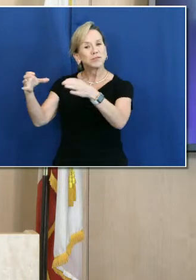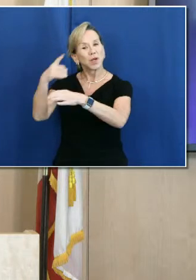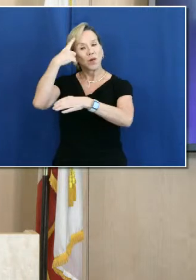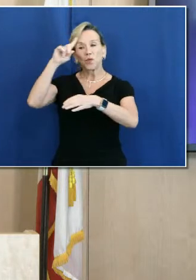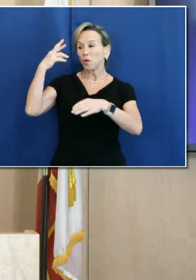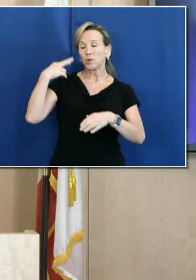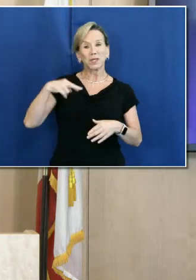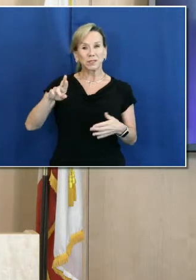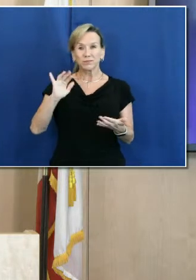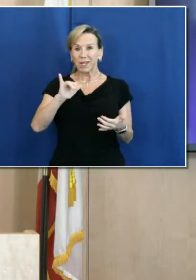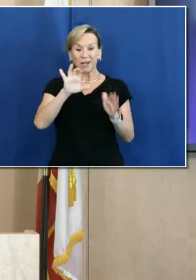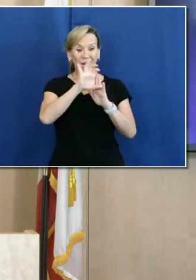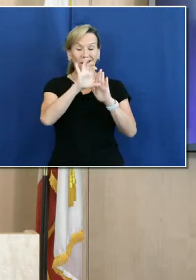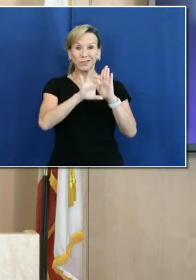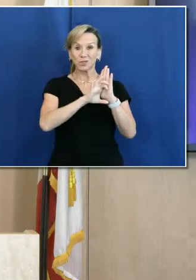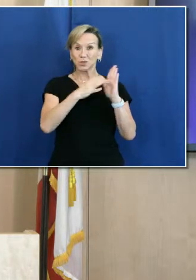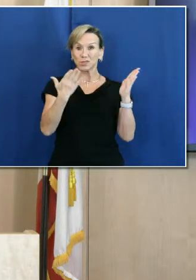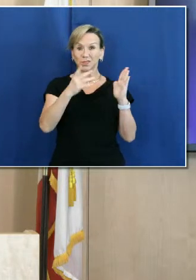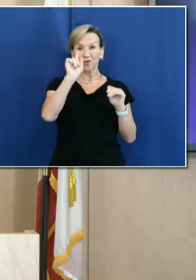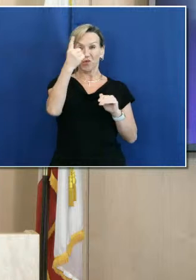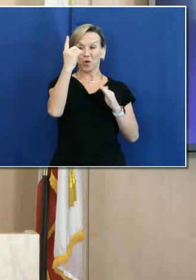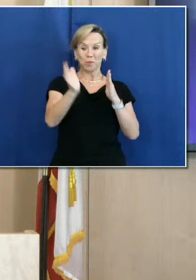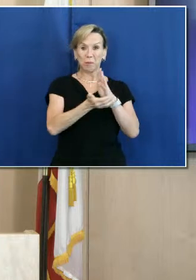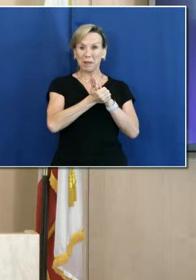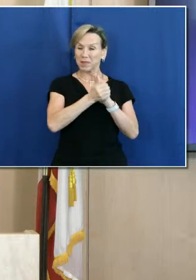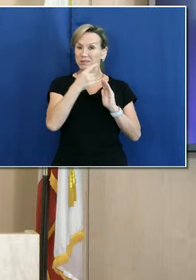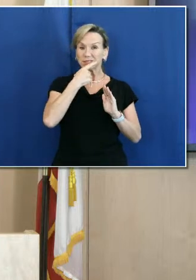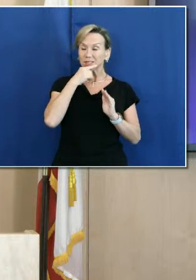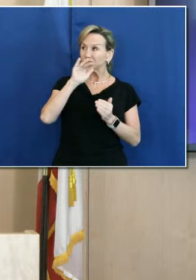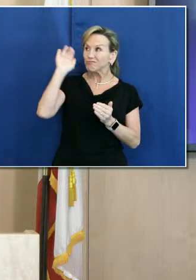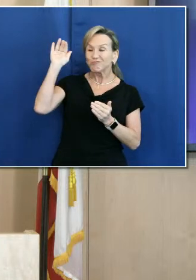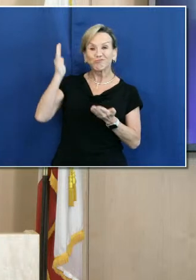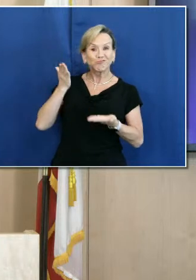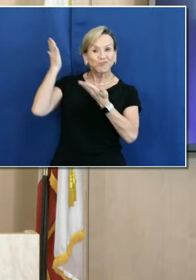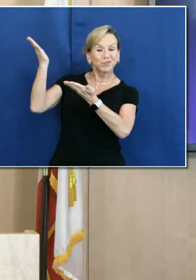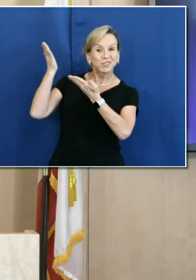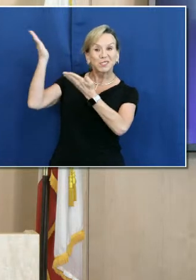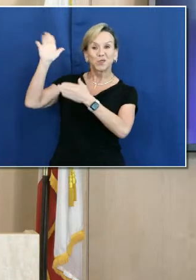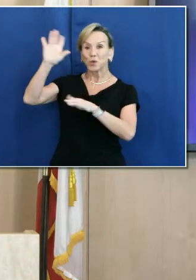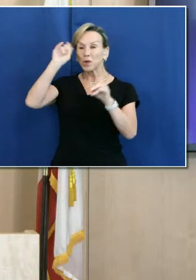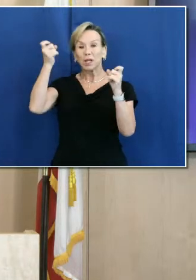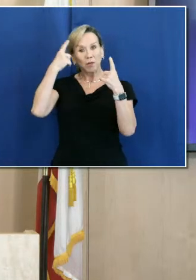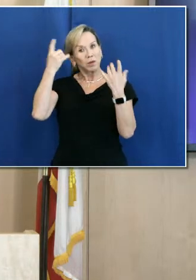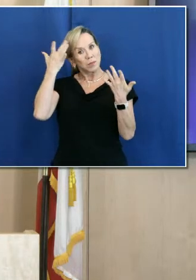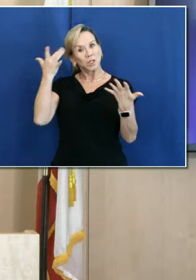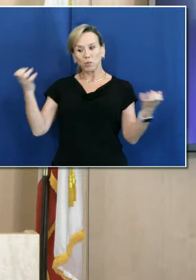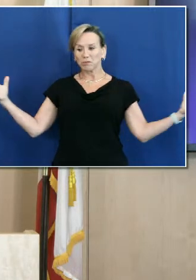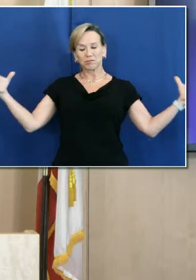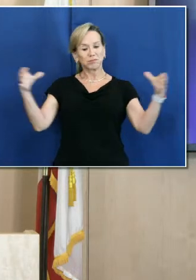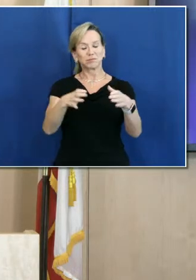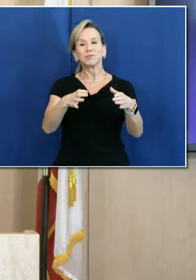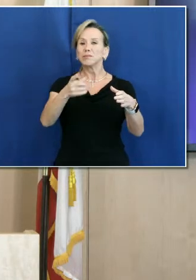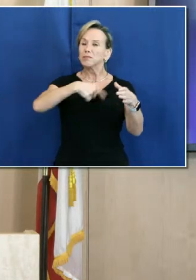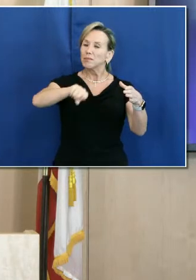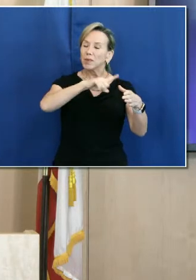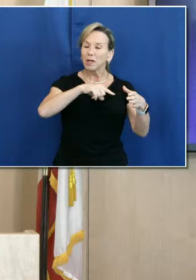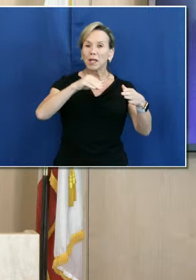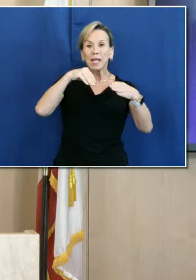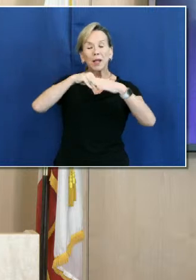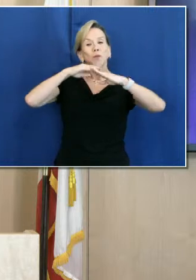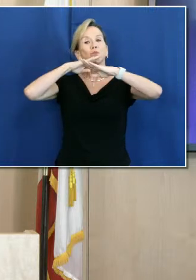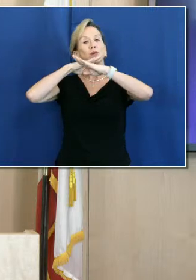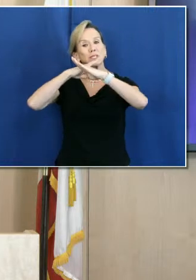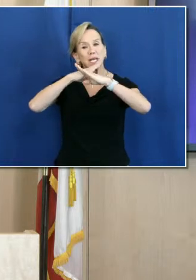the First Amendment in our Constitution to petition your government for a redress of grievances and to gather in protected